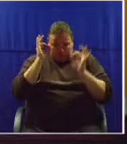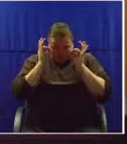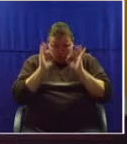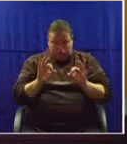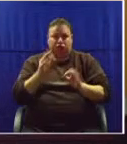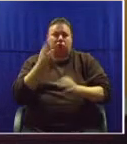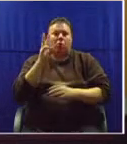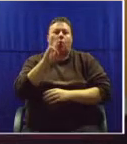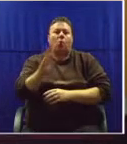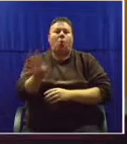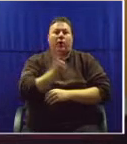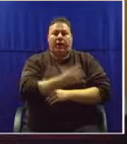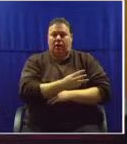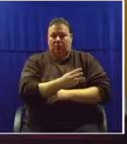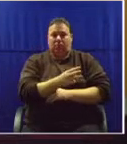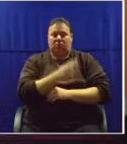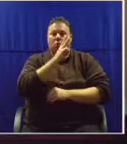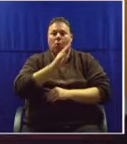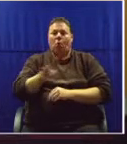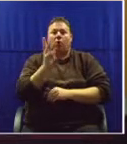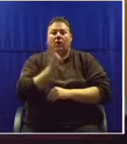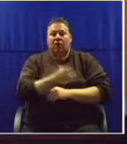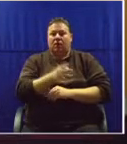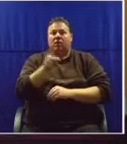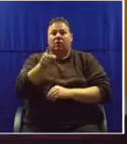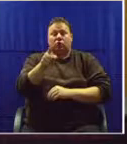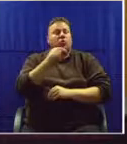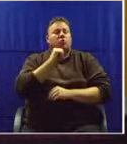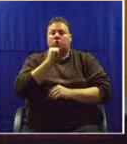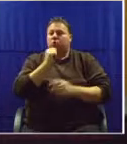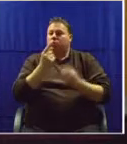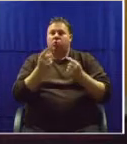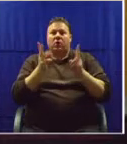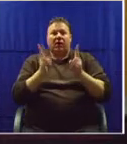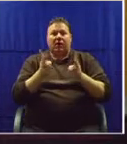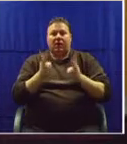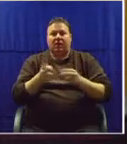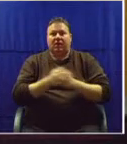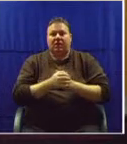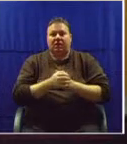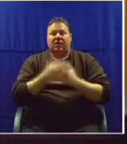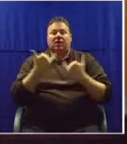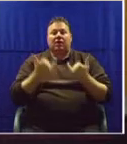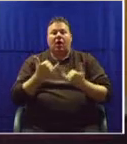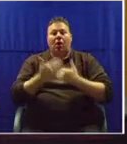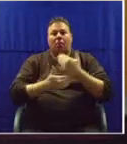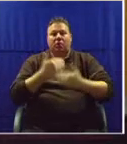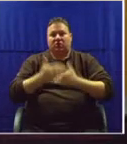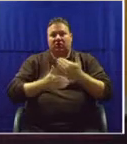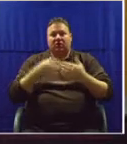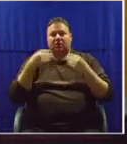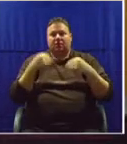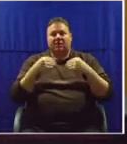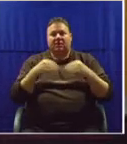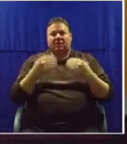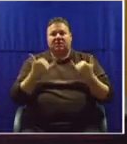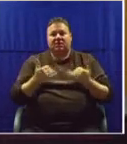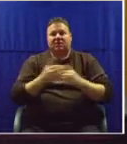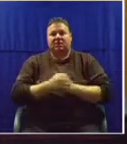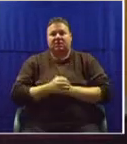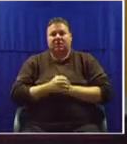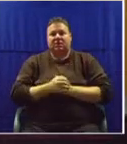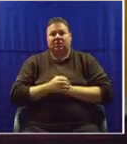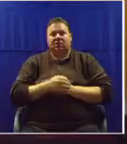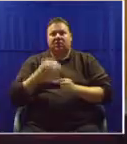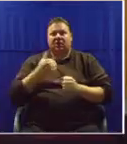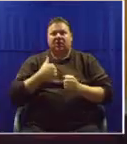will not do what you have done again. We now proceed with the business of the time. May I ask a